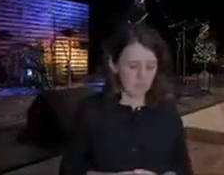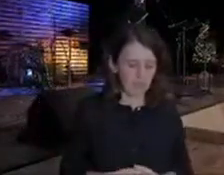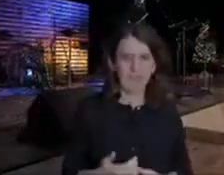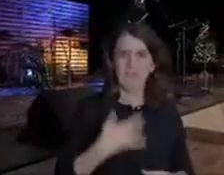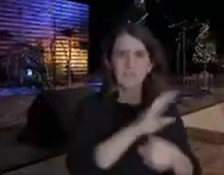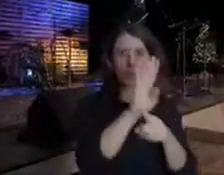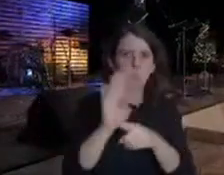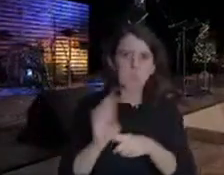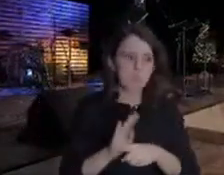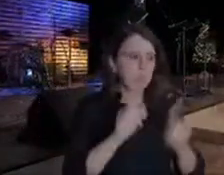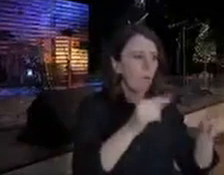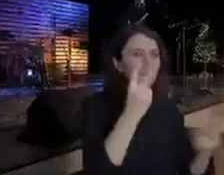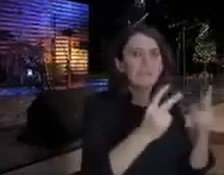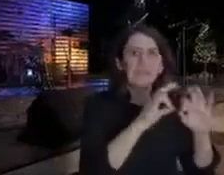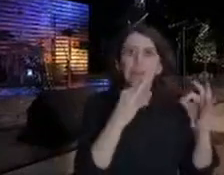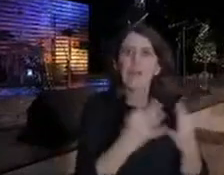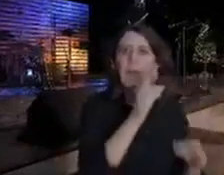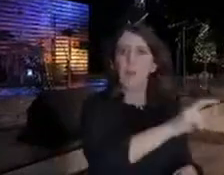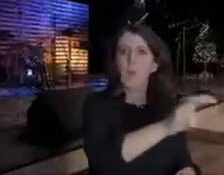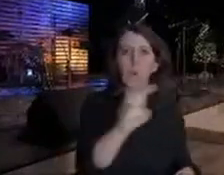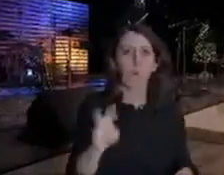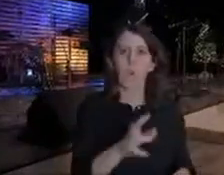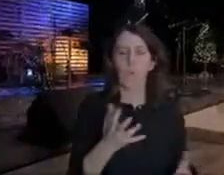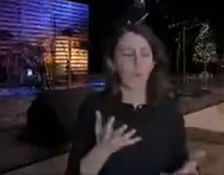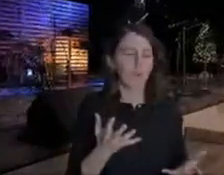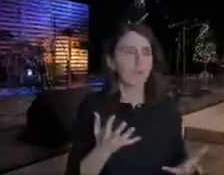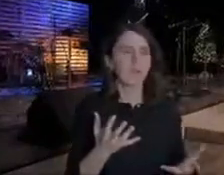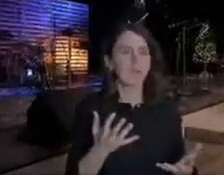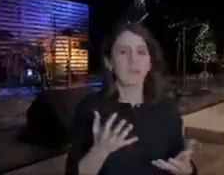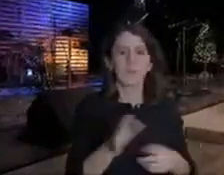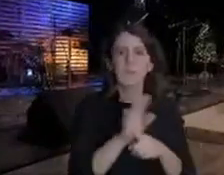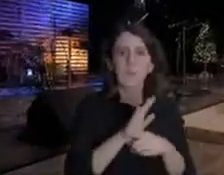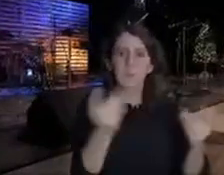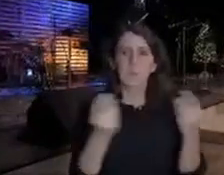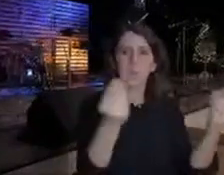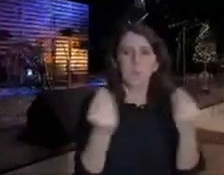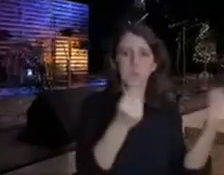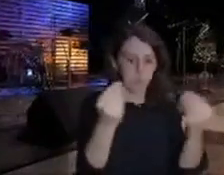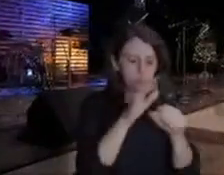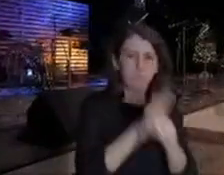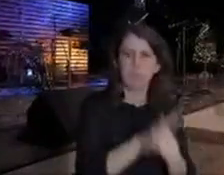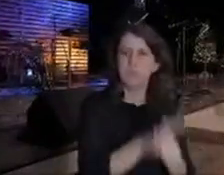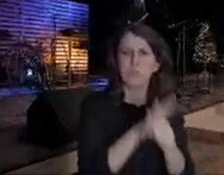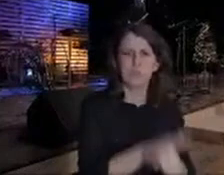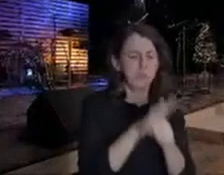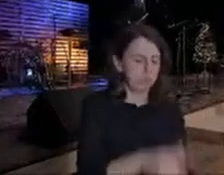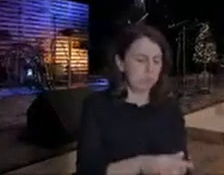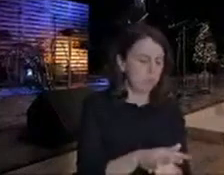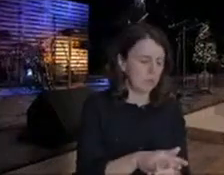It just feels so busy. We're going to see family. We're going to do all this other stuff. It just feels hectic and stressful. It doesn't feel